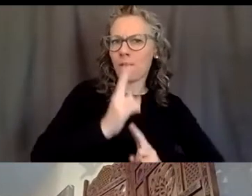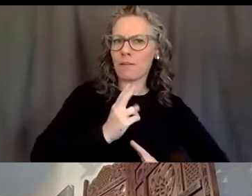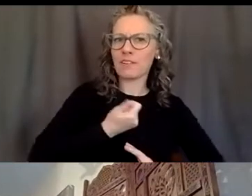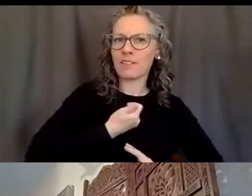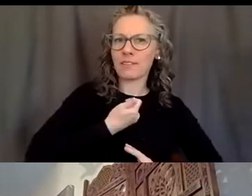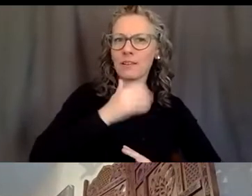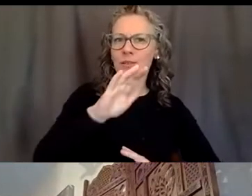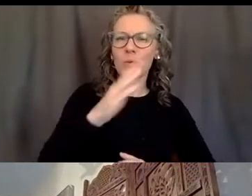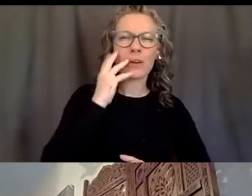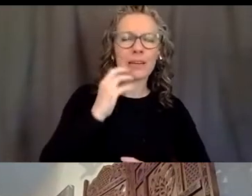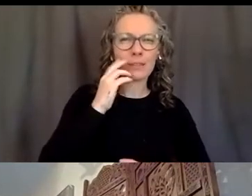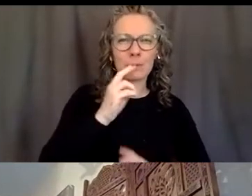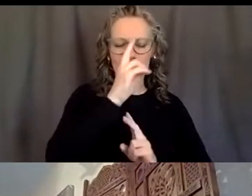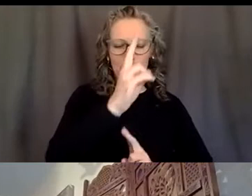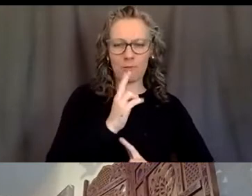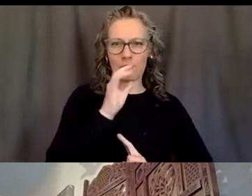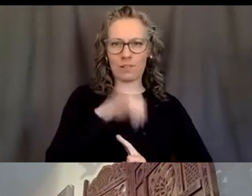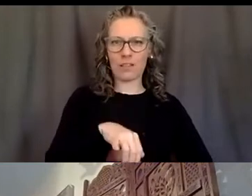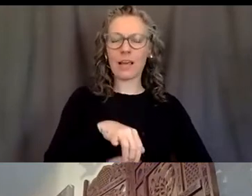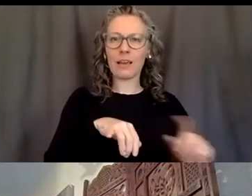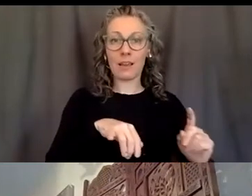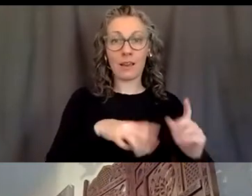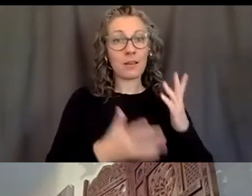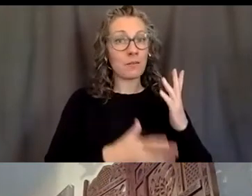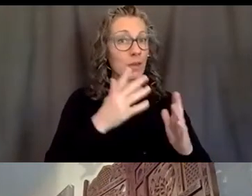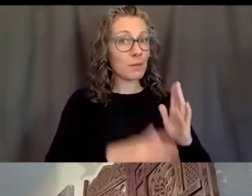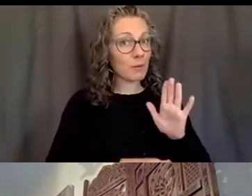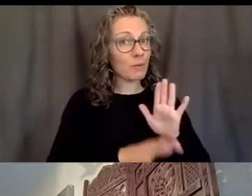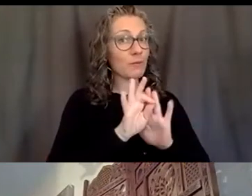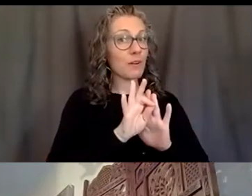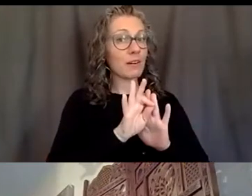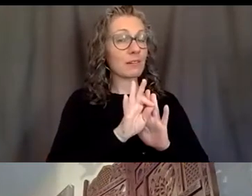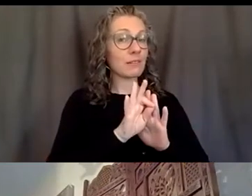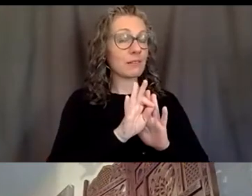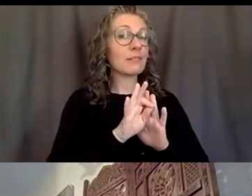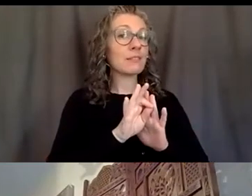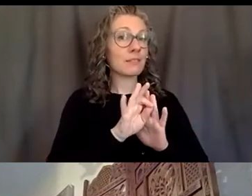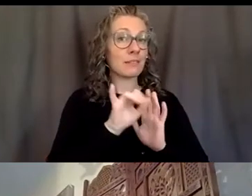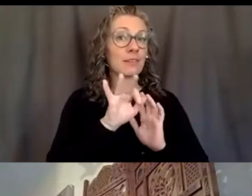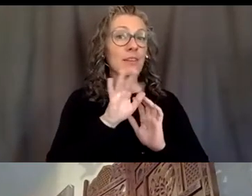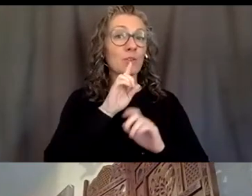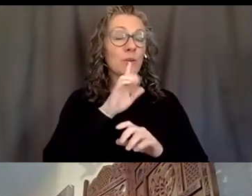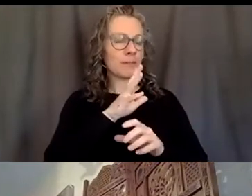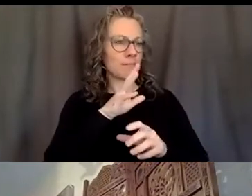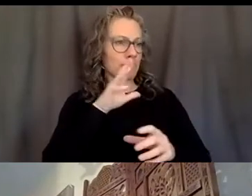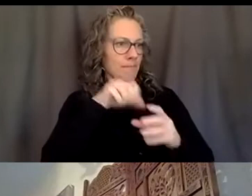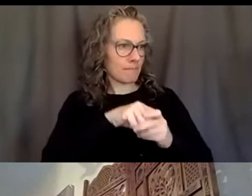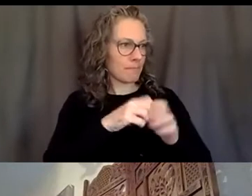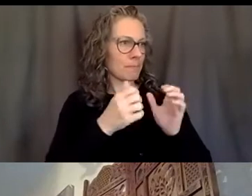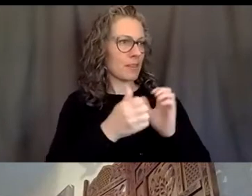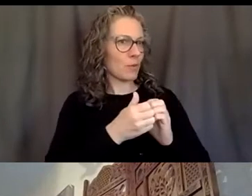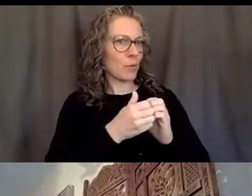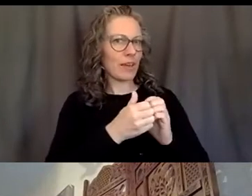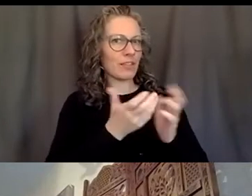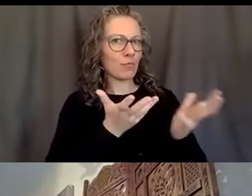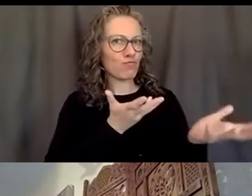And you may very well find that that if you actually engage in a two-way rather than just